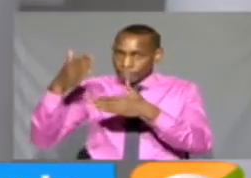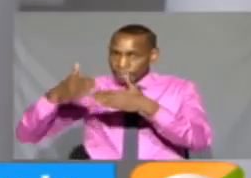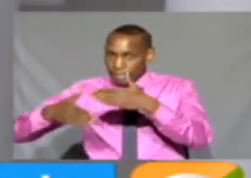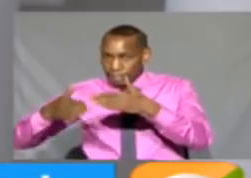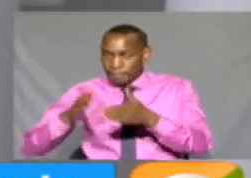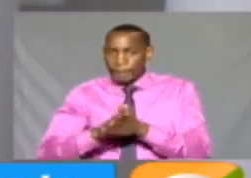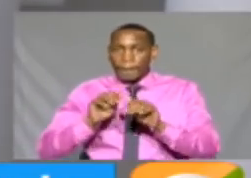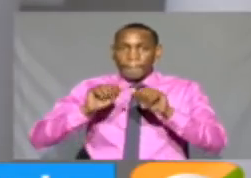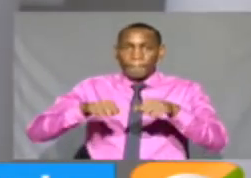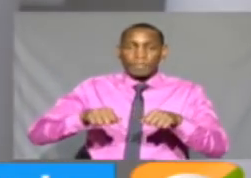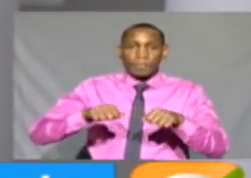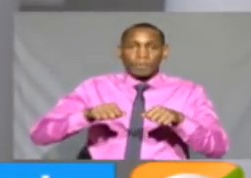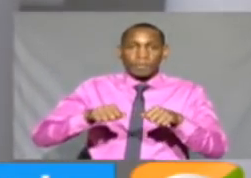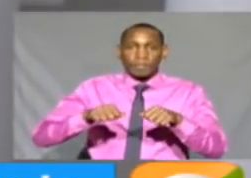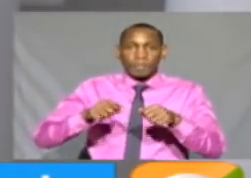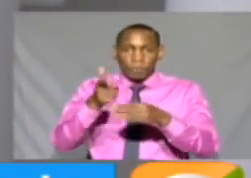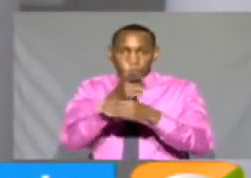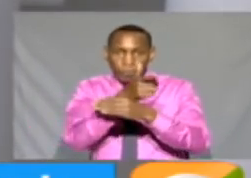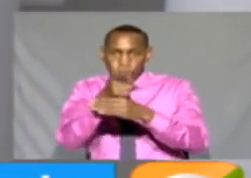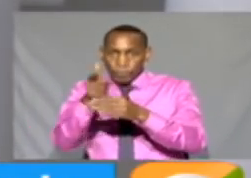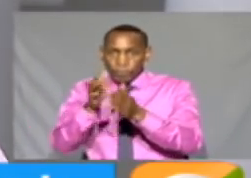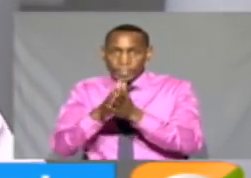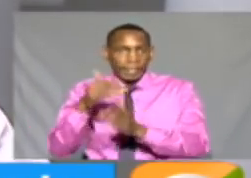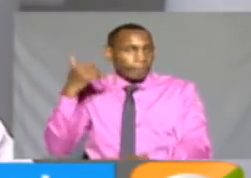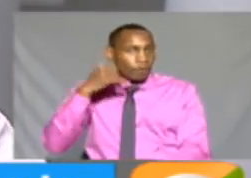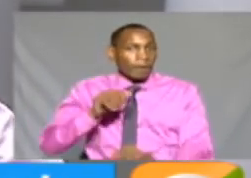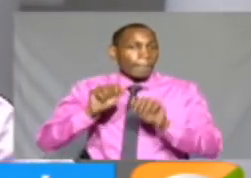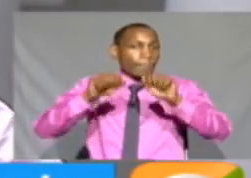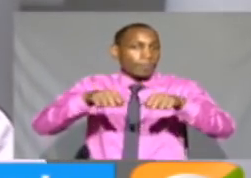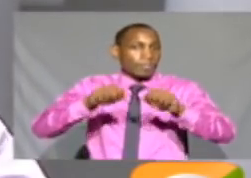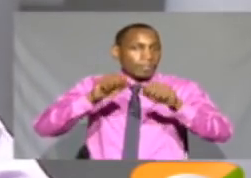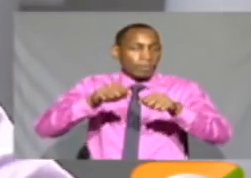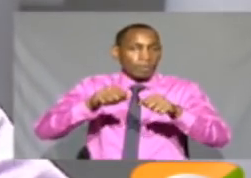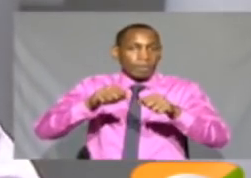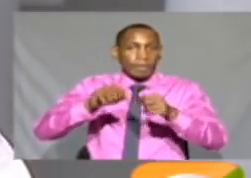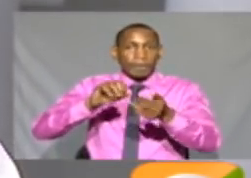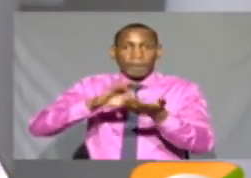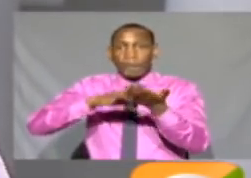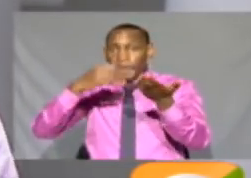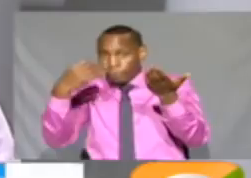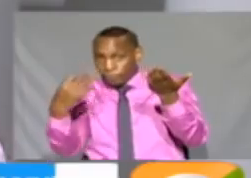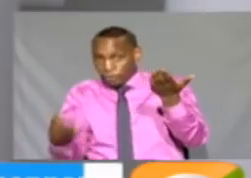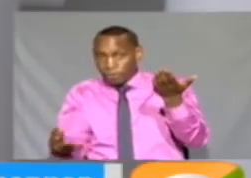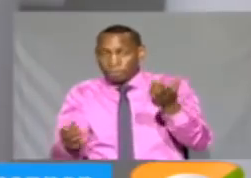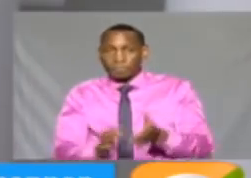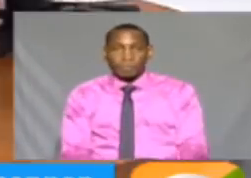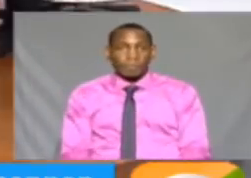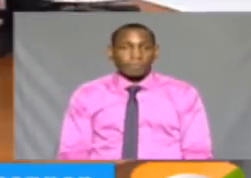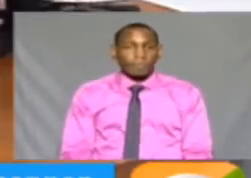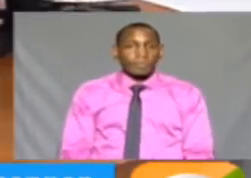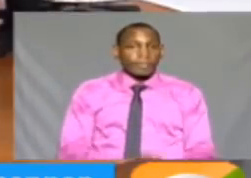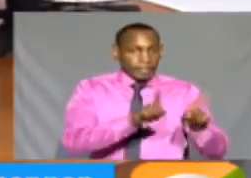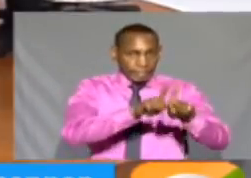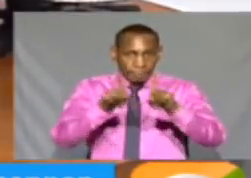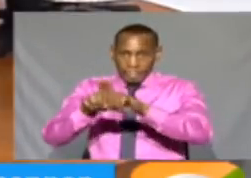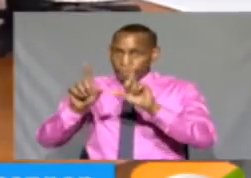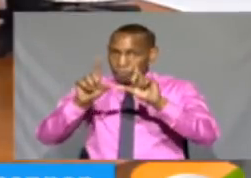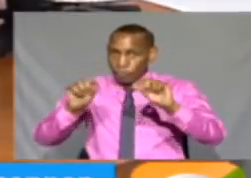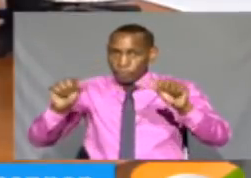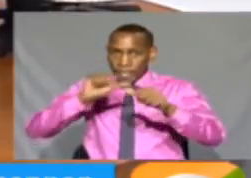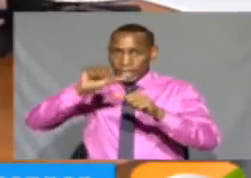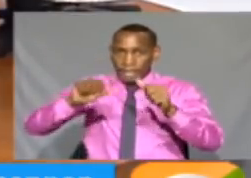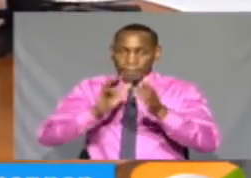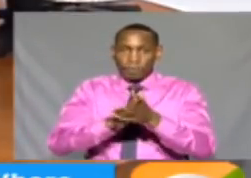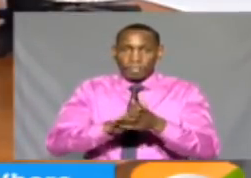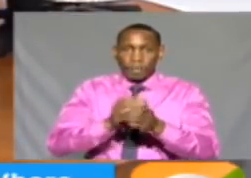think they could filming with their phones they could actually tip over and get themselves. It. Yeah. And that's what we're talking about the